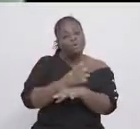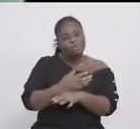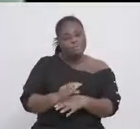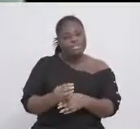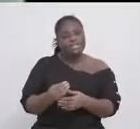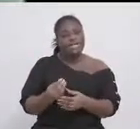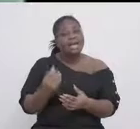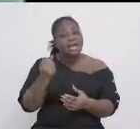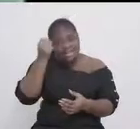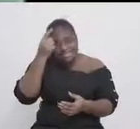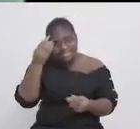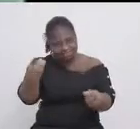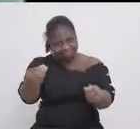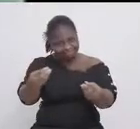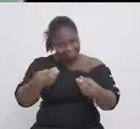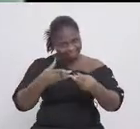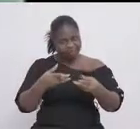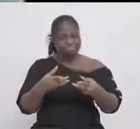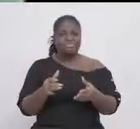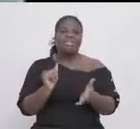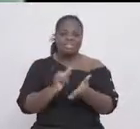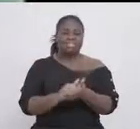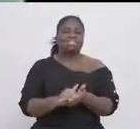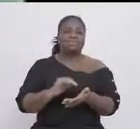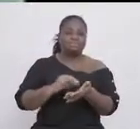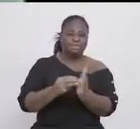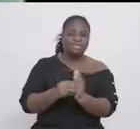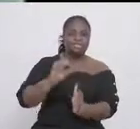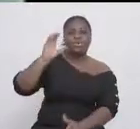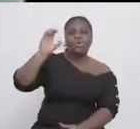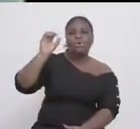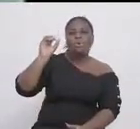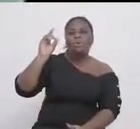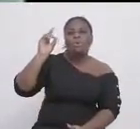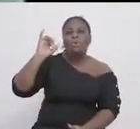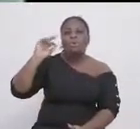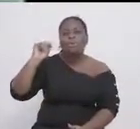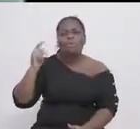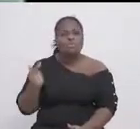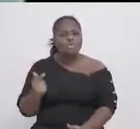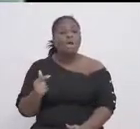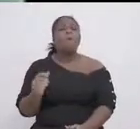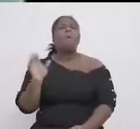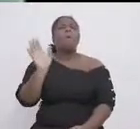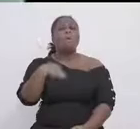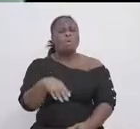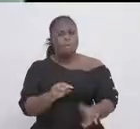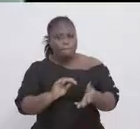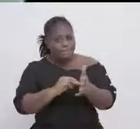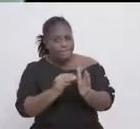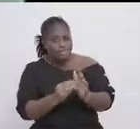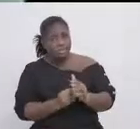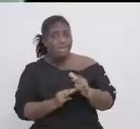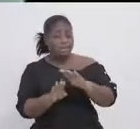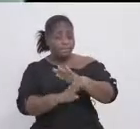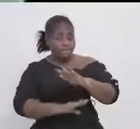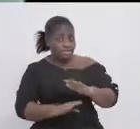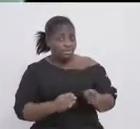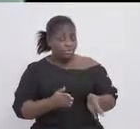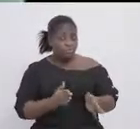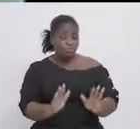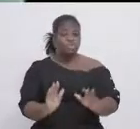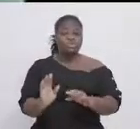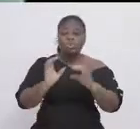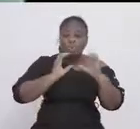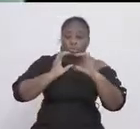give you your desired results. So that is coding. So it's almost like the basic way to communicate with the machine to the computer